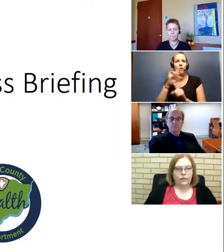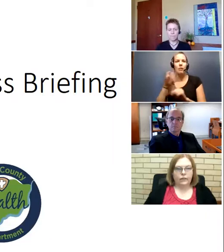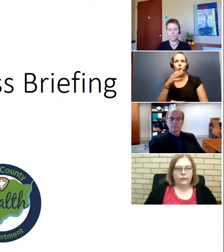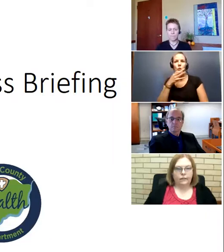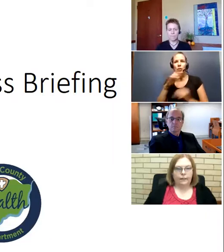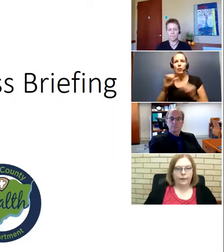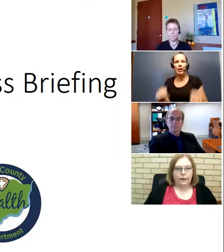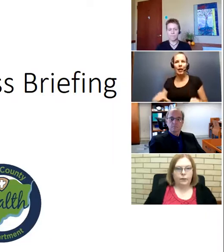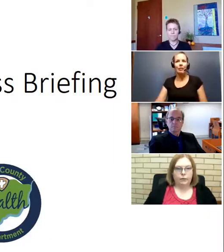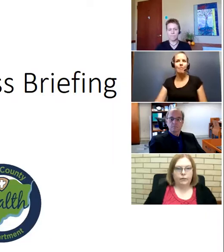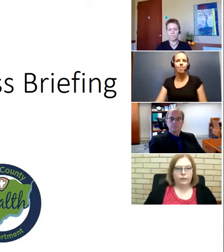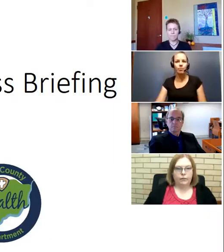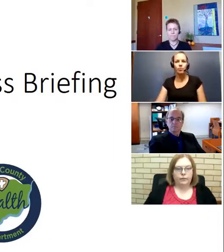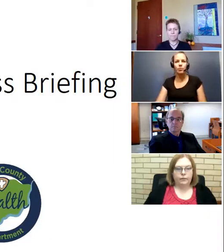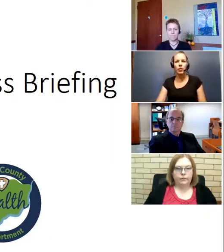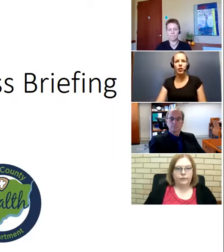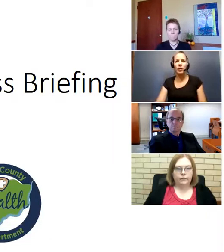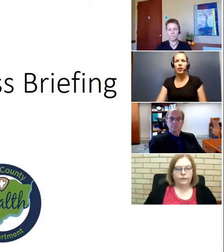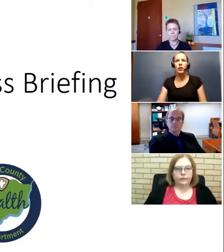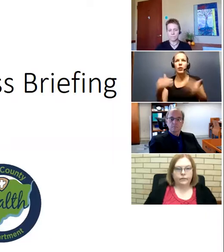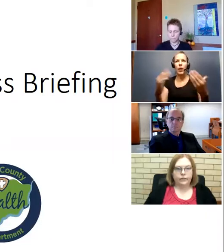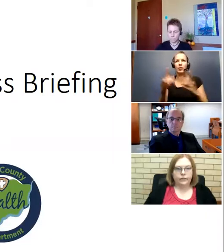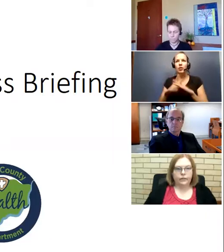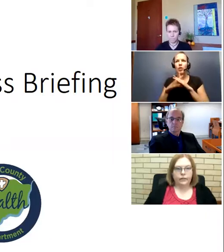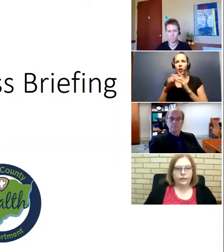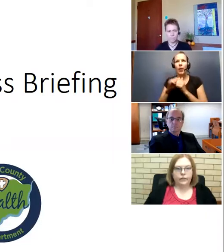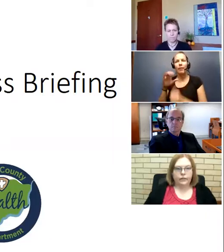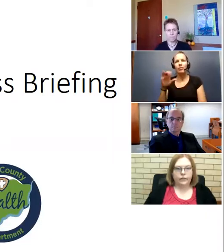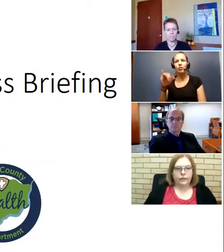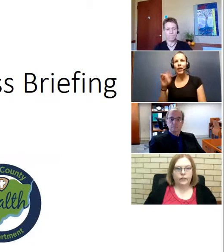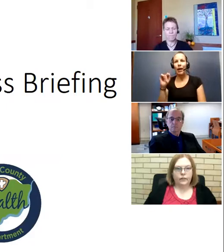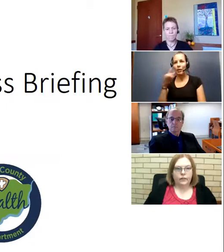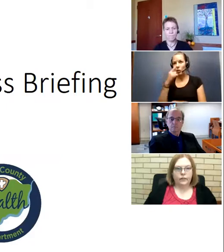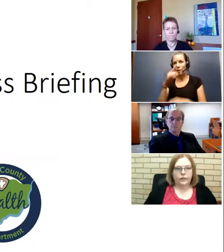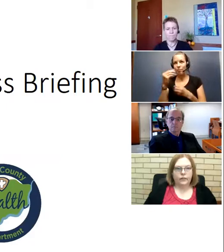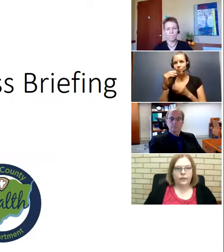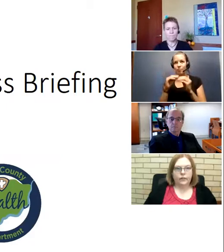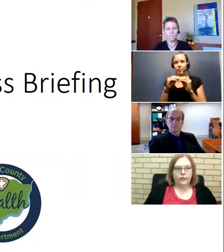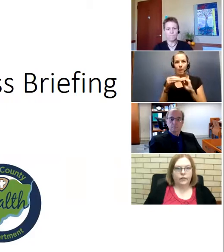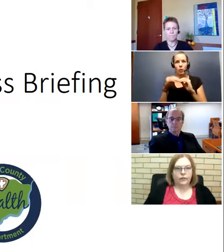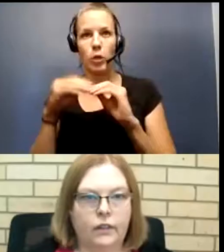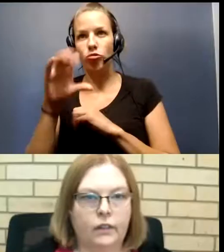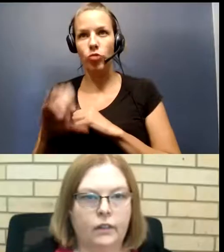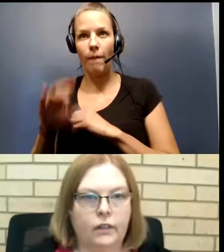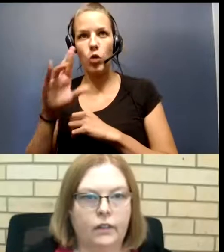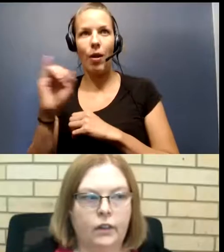that they are received. But we'll go ahead and start with Janet. Can you provide us the numbers for Rock Island County for today, as well as your